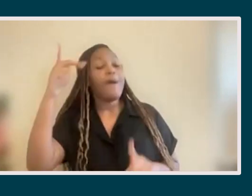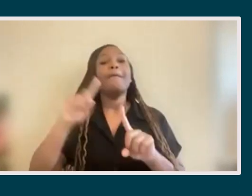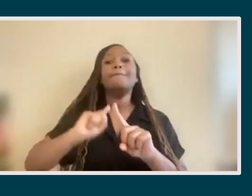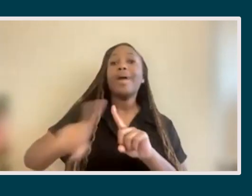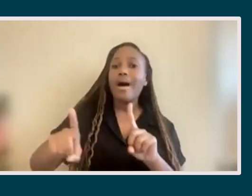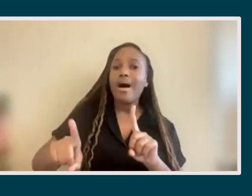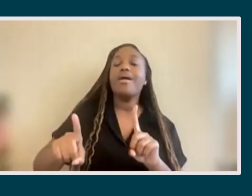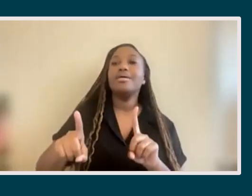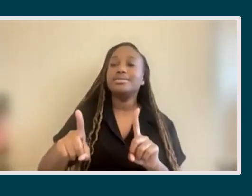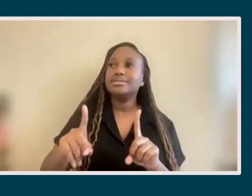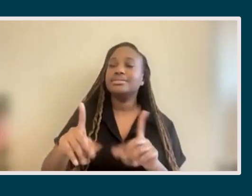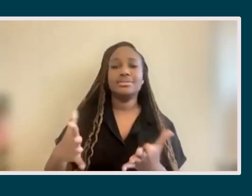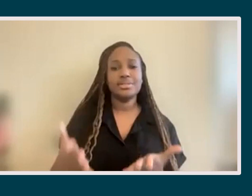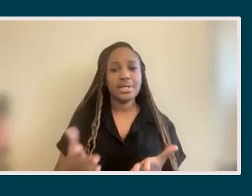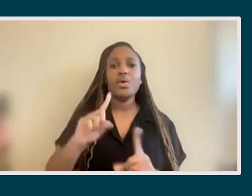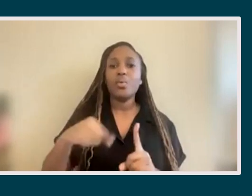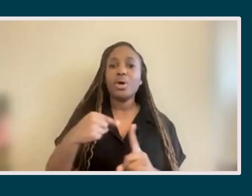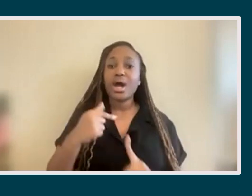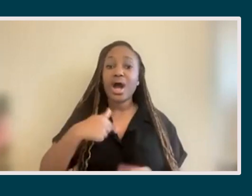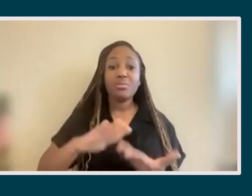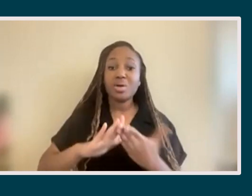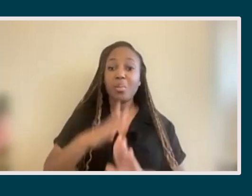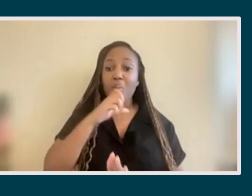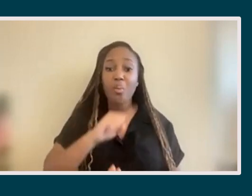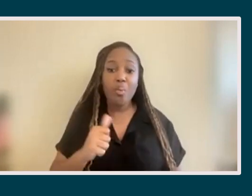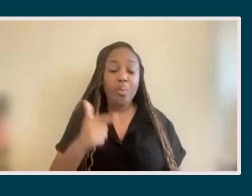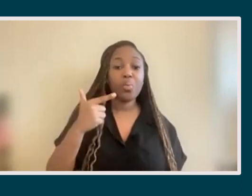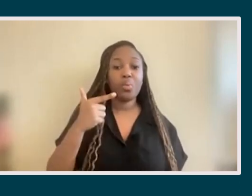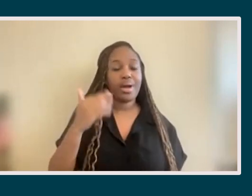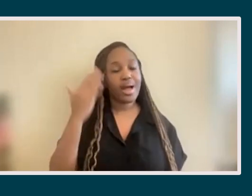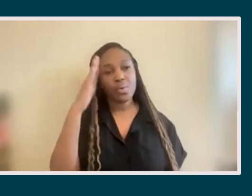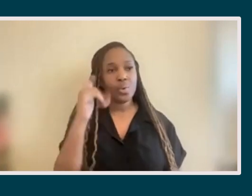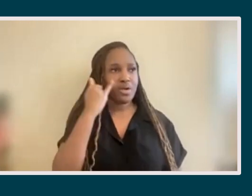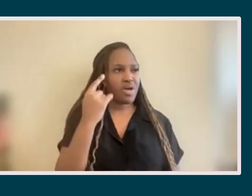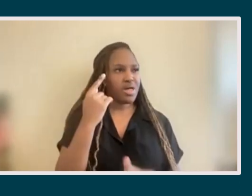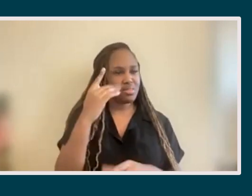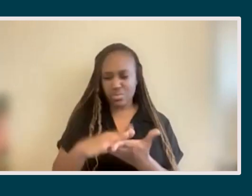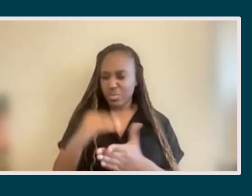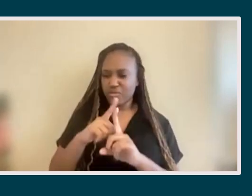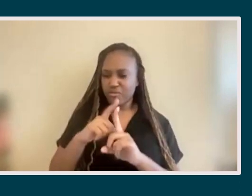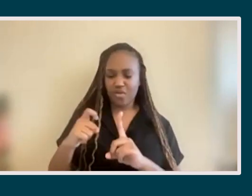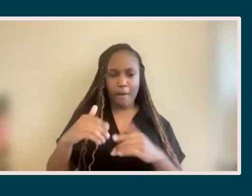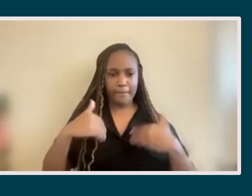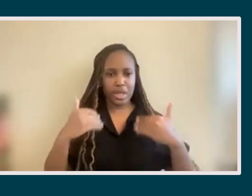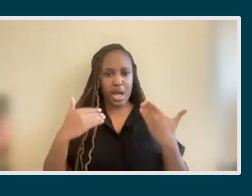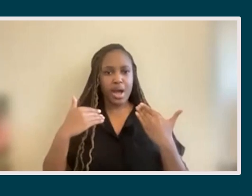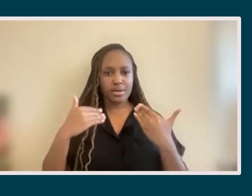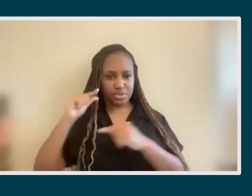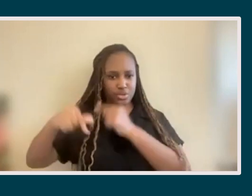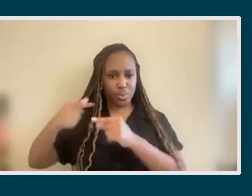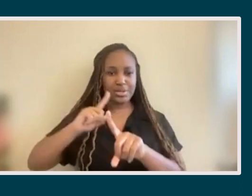That when I matured, and I don't know if I learned this from the younger generation, but maybe when I matured enough to realize that